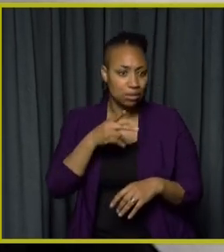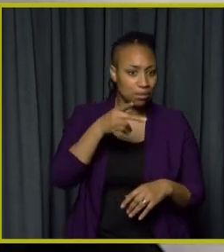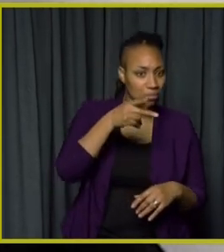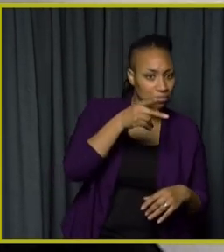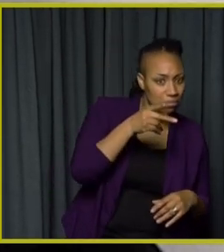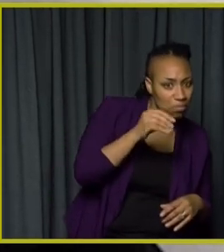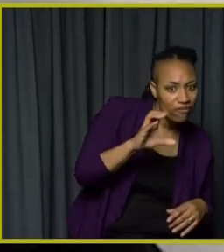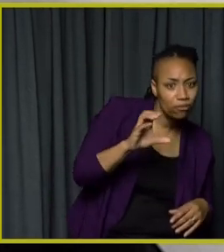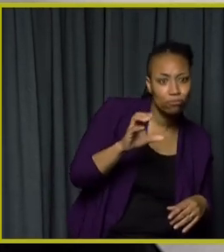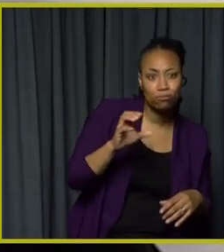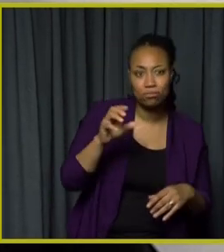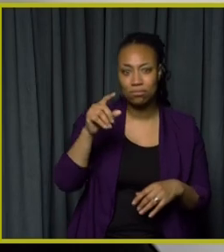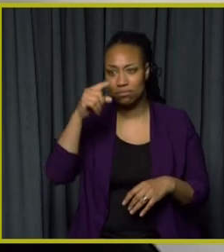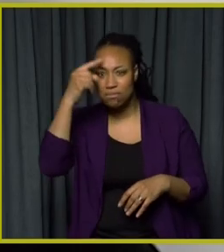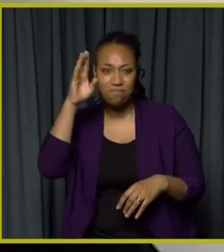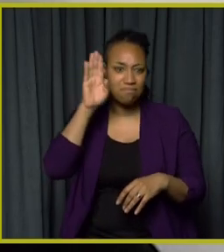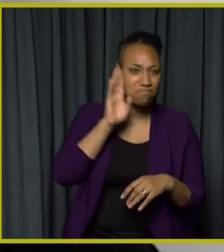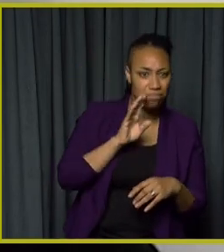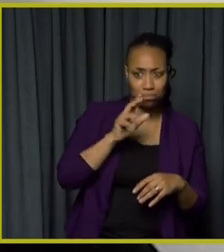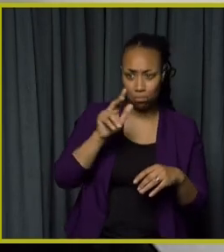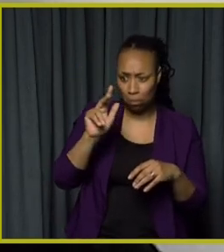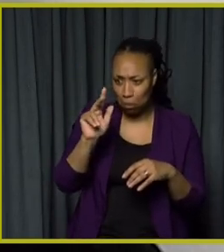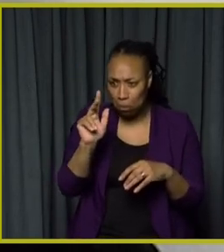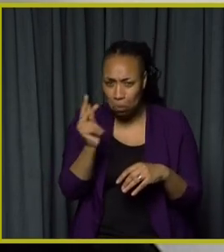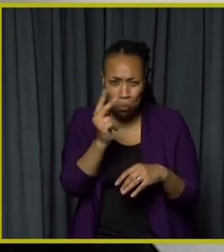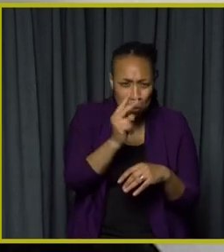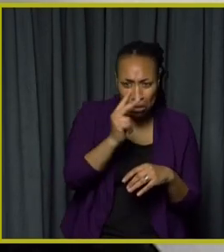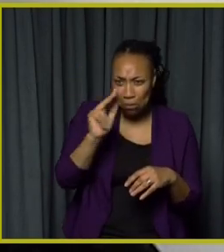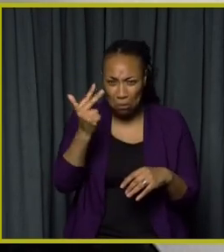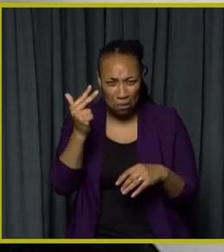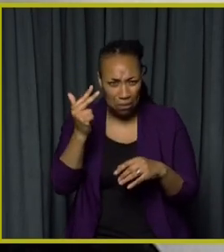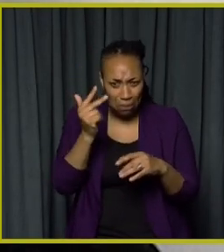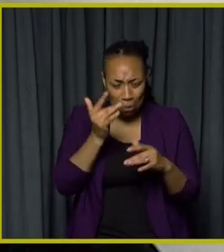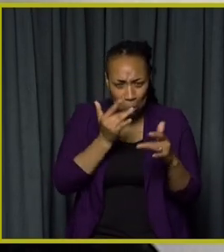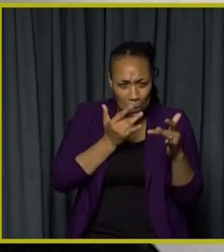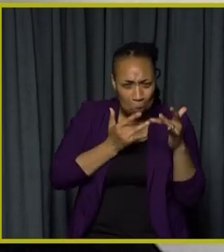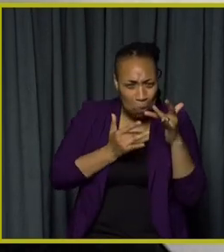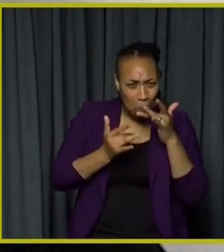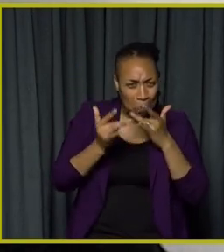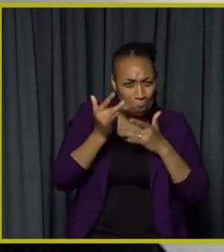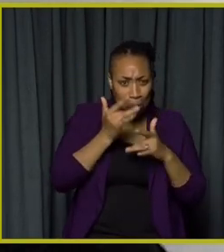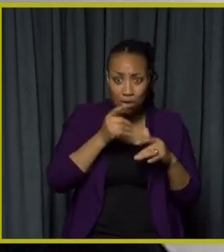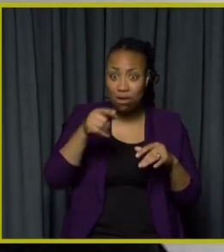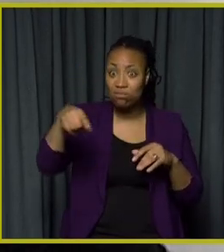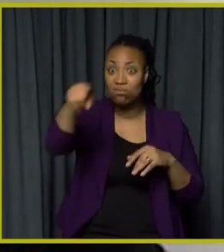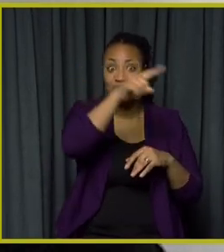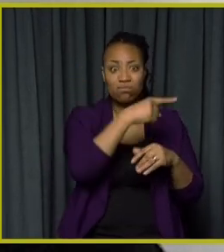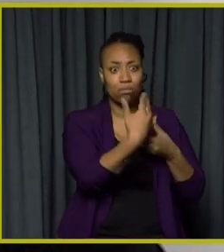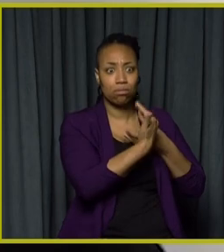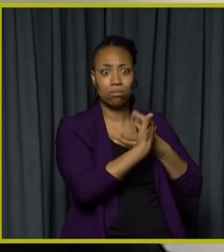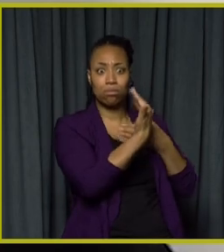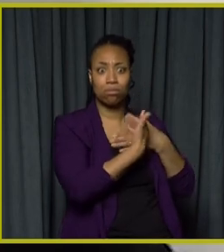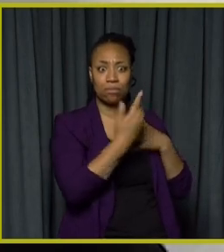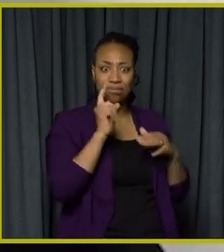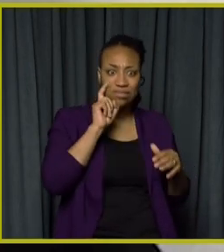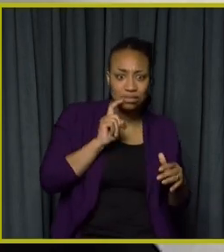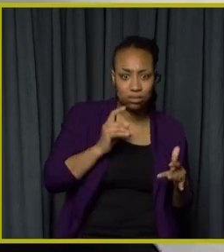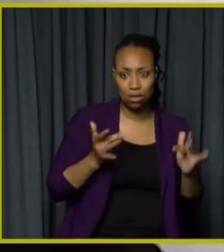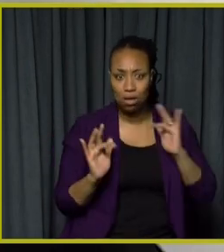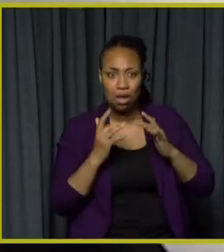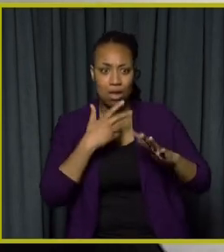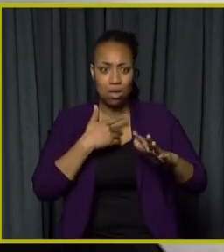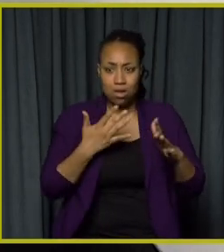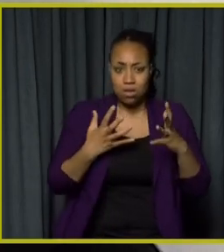43 states with the highest levels of economic insecurity and sexual harassment of any industry. That was prior to the pandemic. With